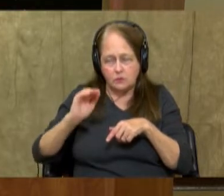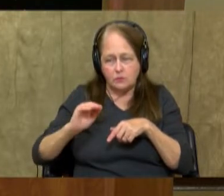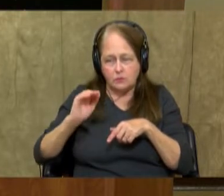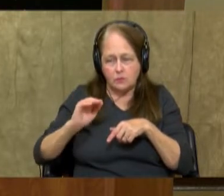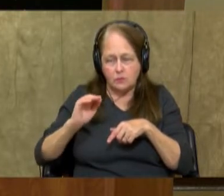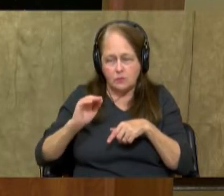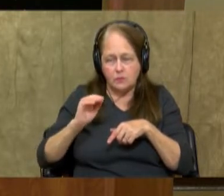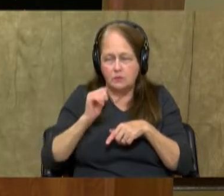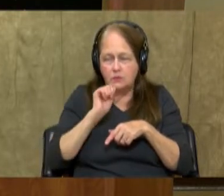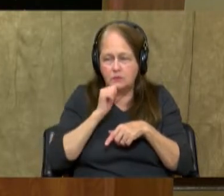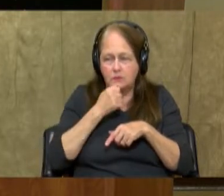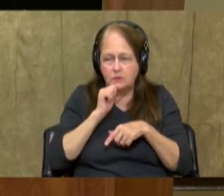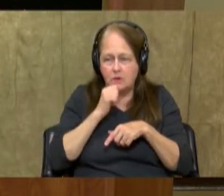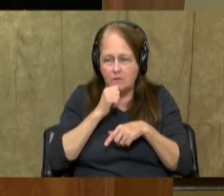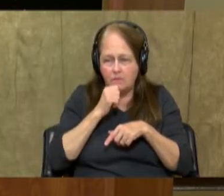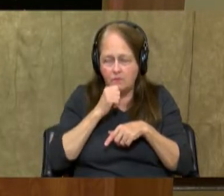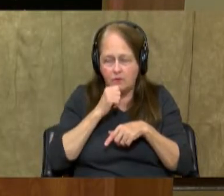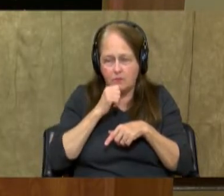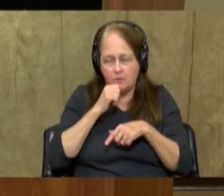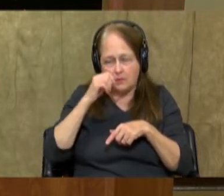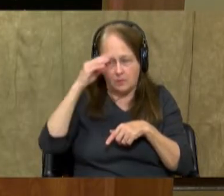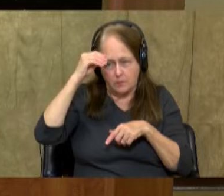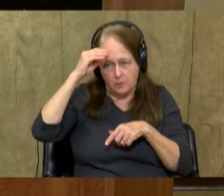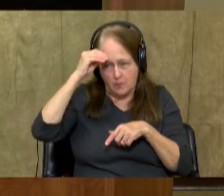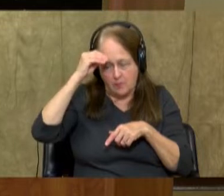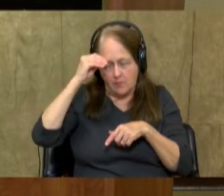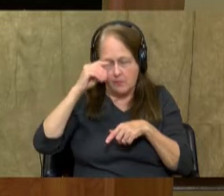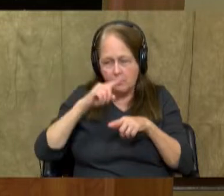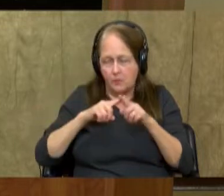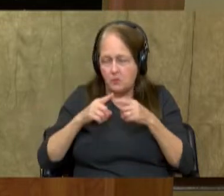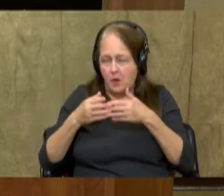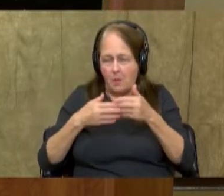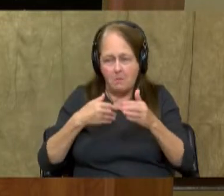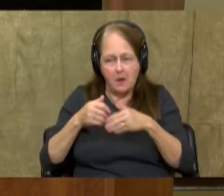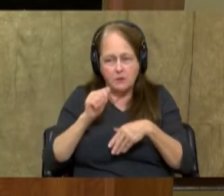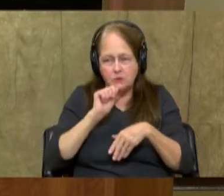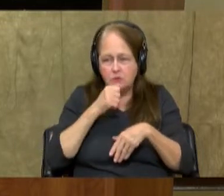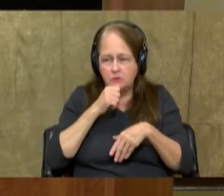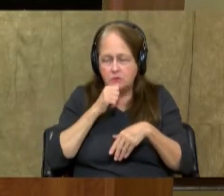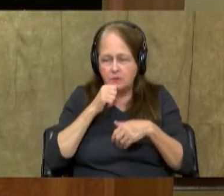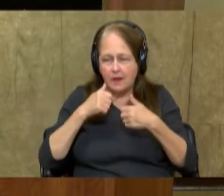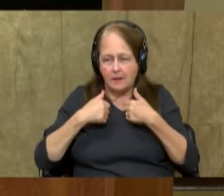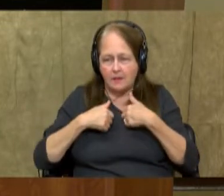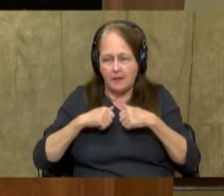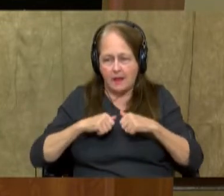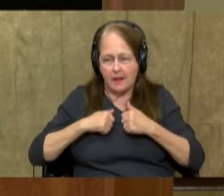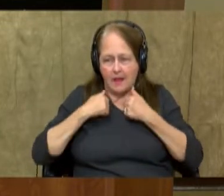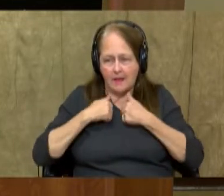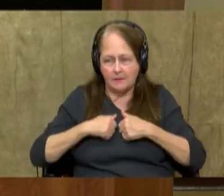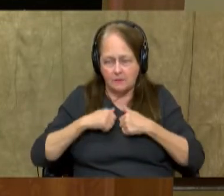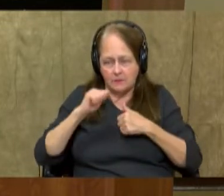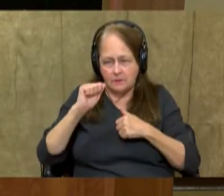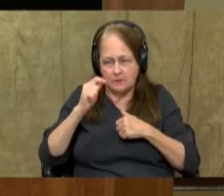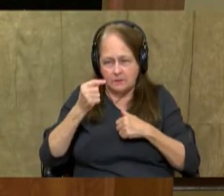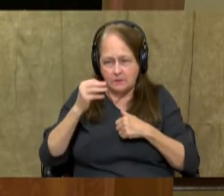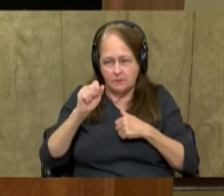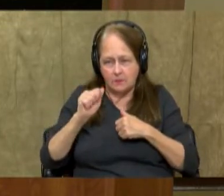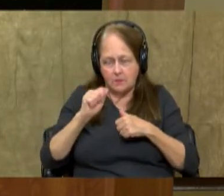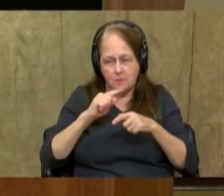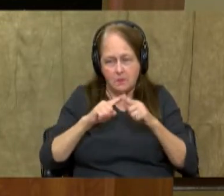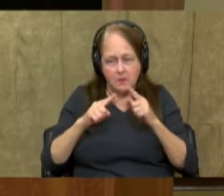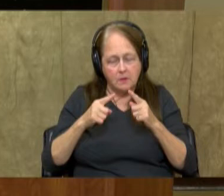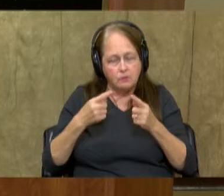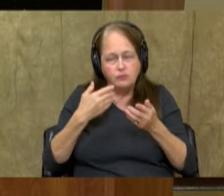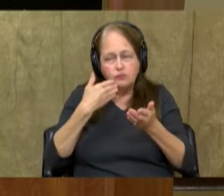patient, suffering little child, who in spite of his suffering was the acknowledged head of the